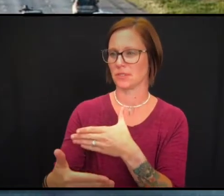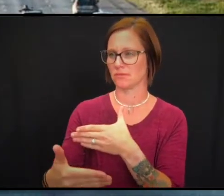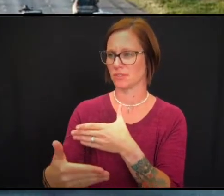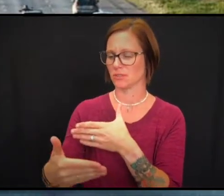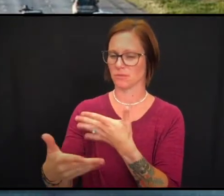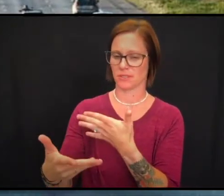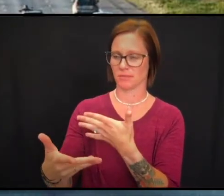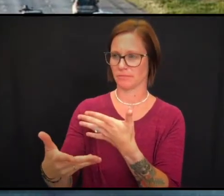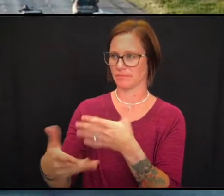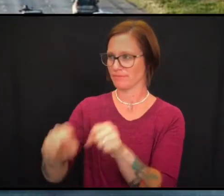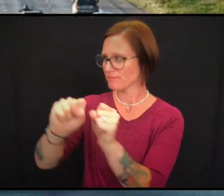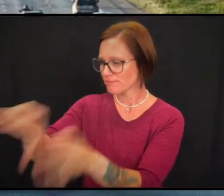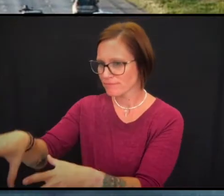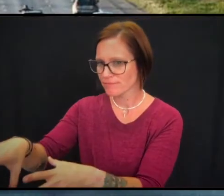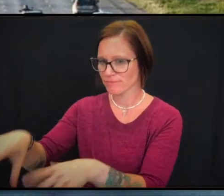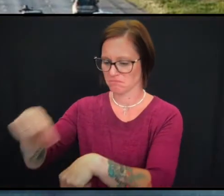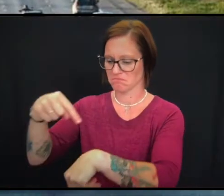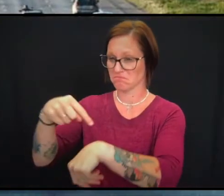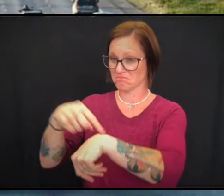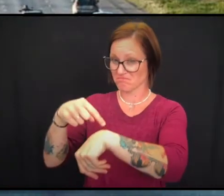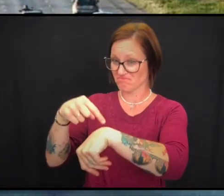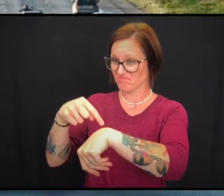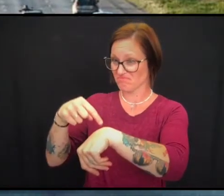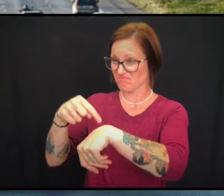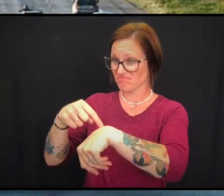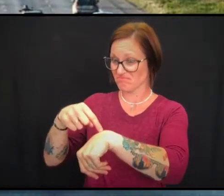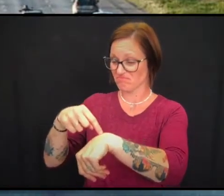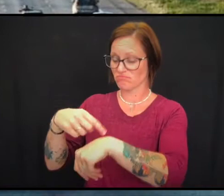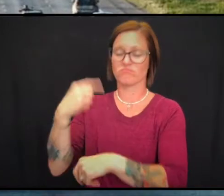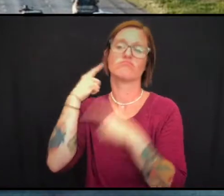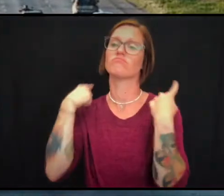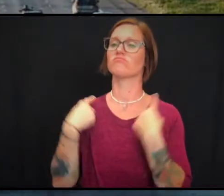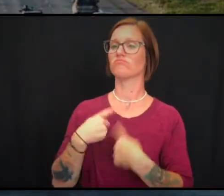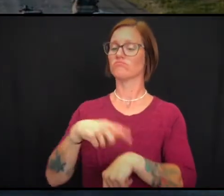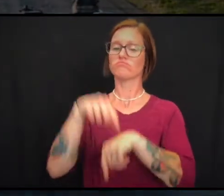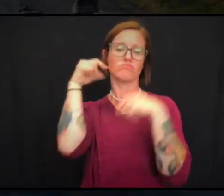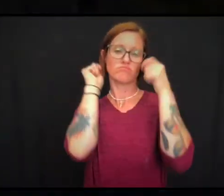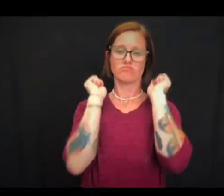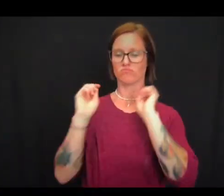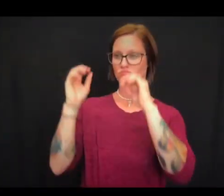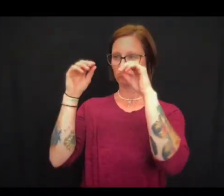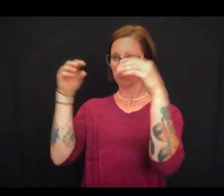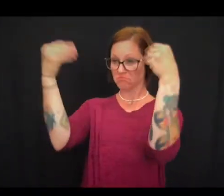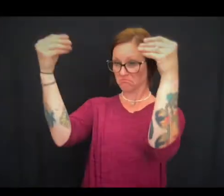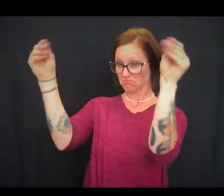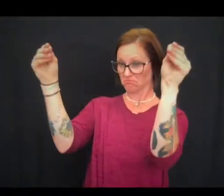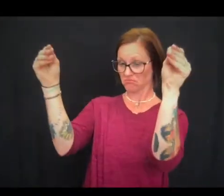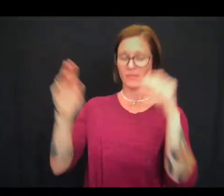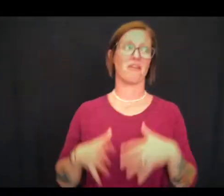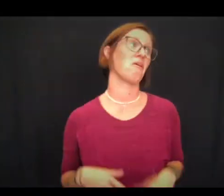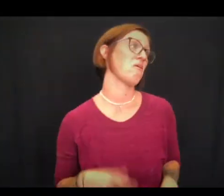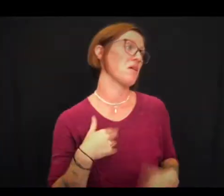jewelry store. I'm so happy. You are the sweetest woman.